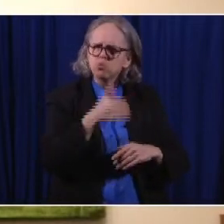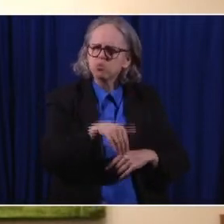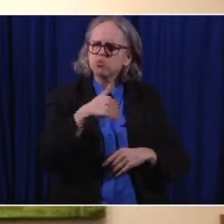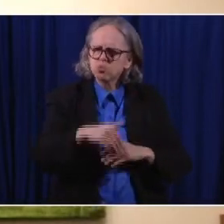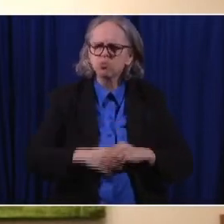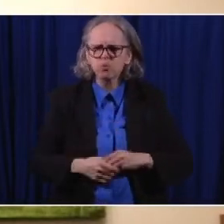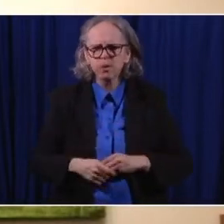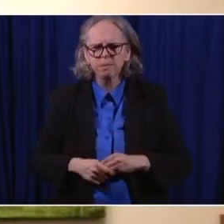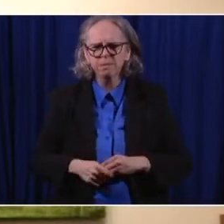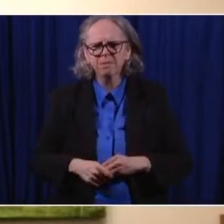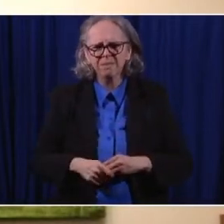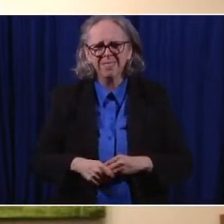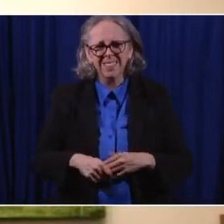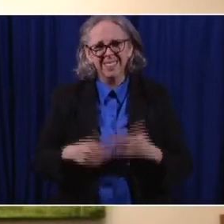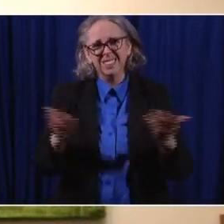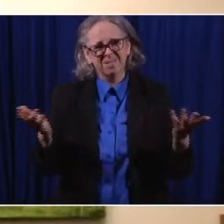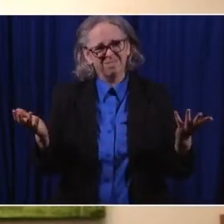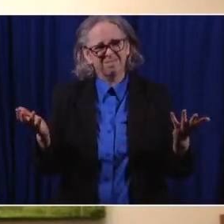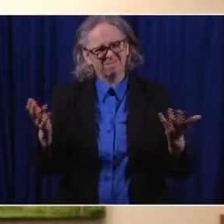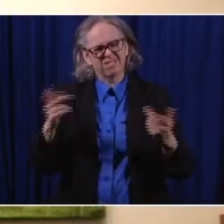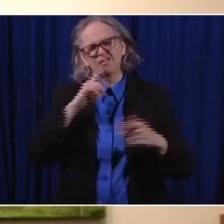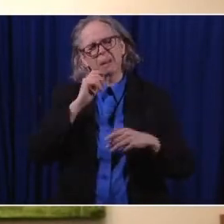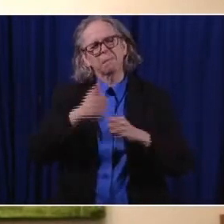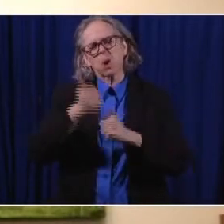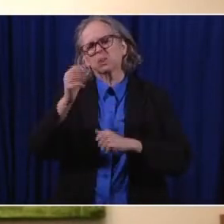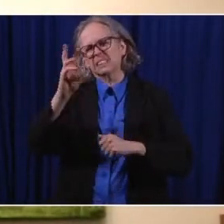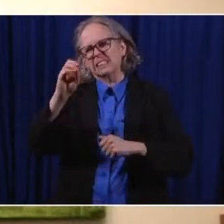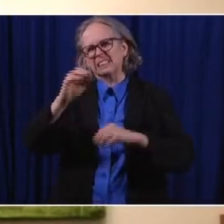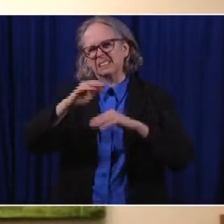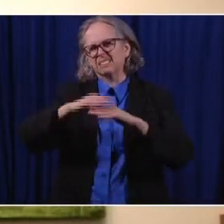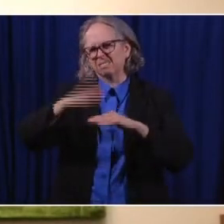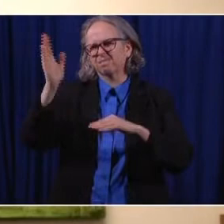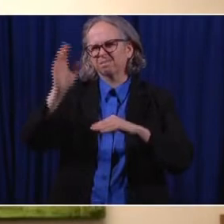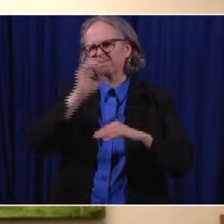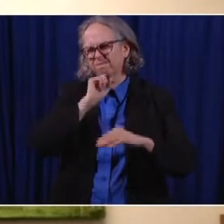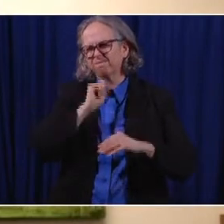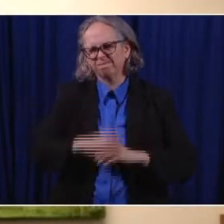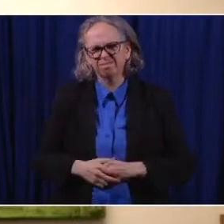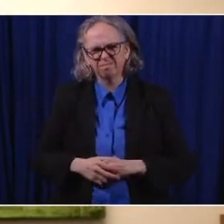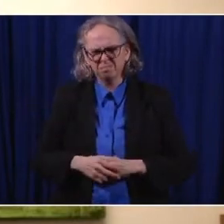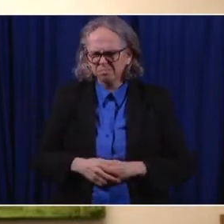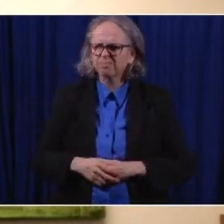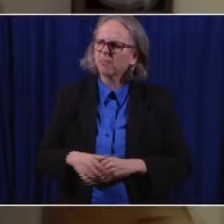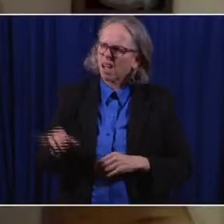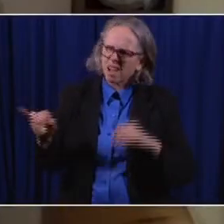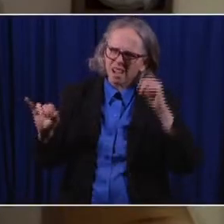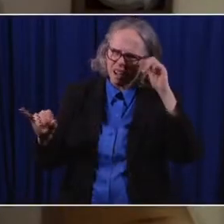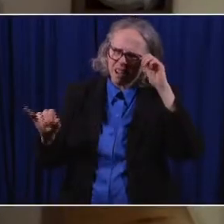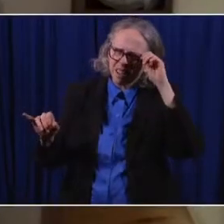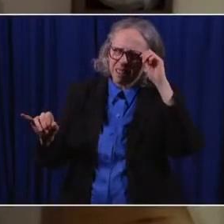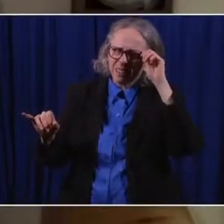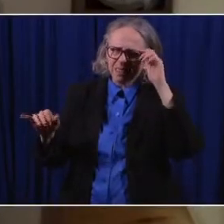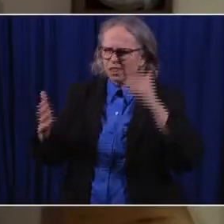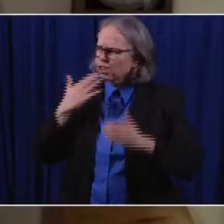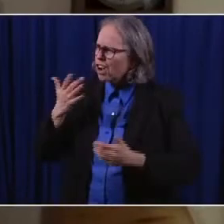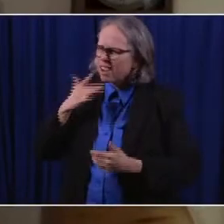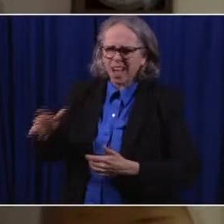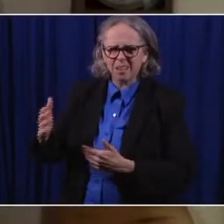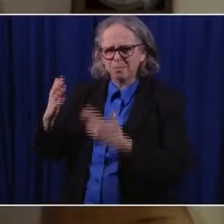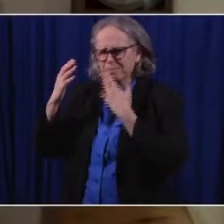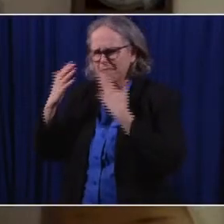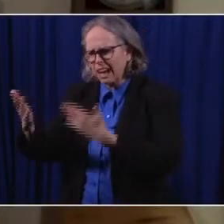Really that's about it. Yeah. Well, look, we wish you well. We want to thank you for what you